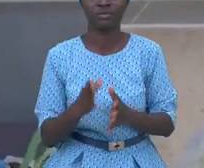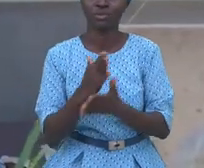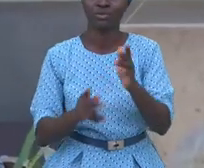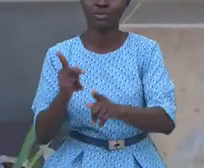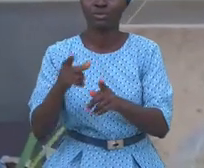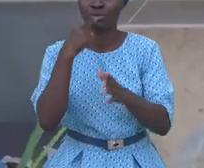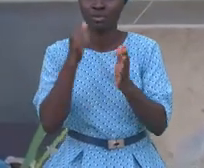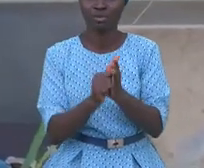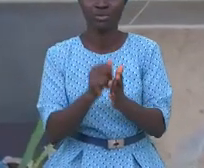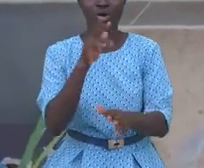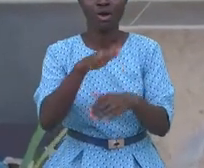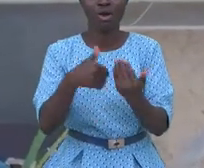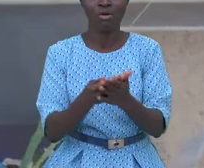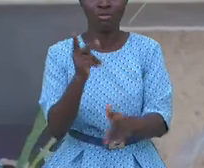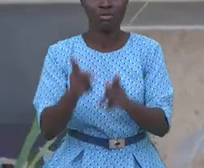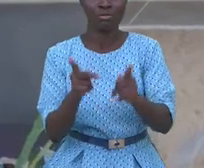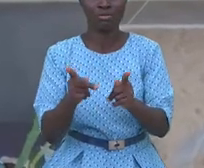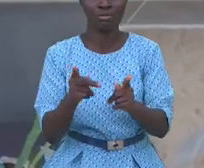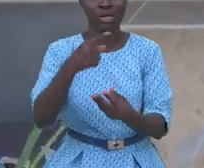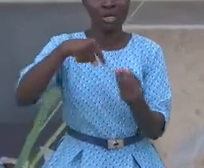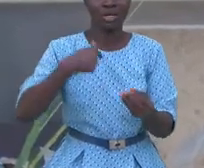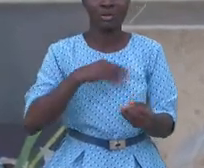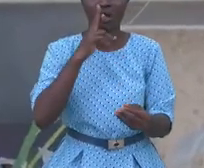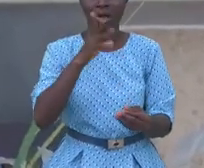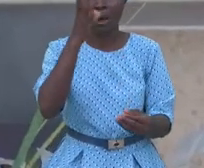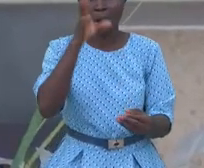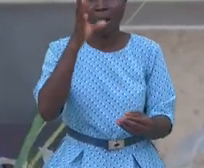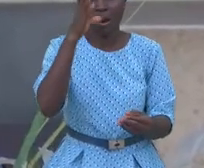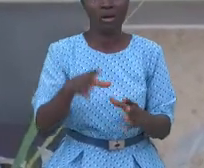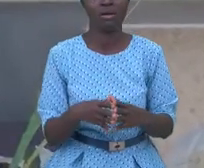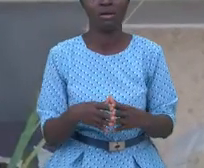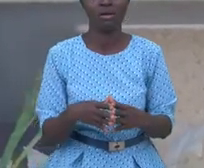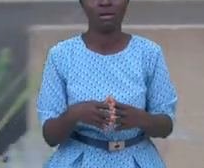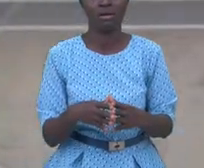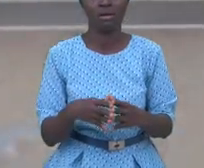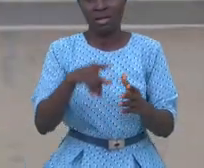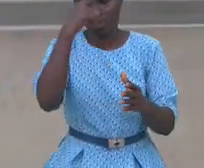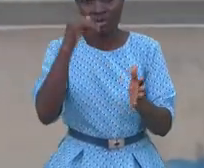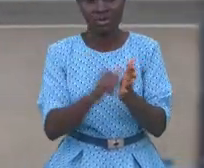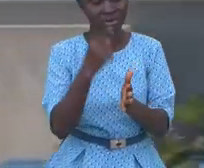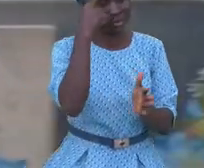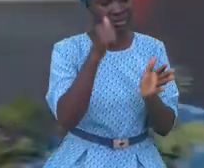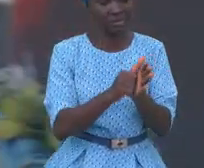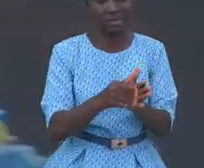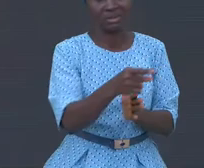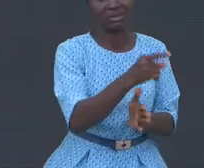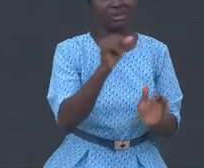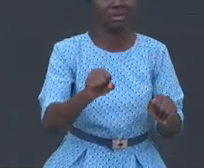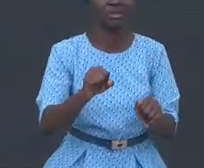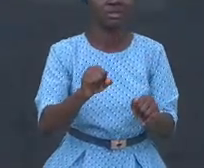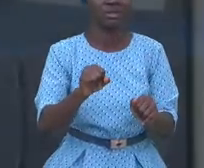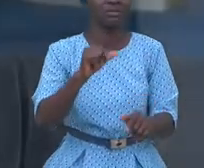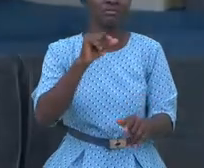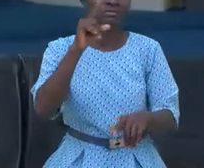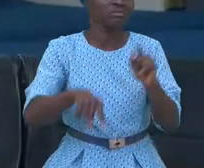are corrupt. And because of that, they think they cannot excel. They say, I don't want to talk